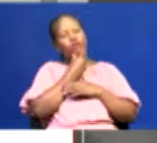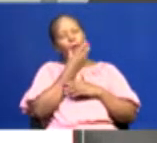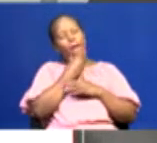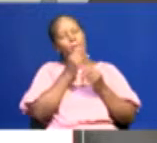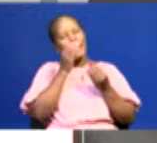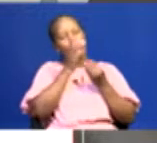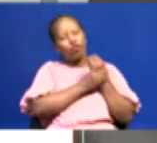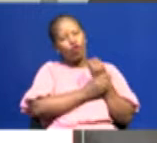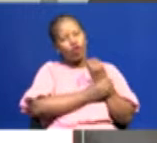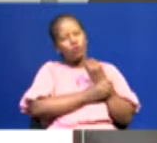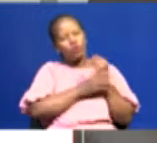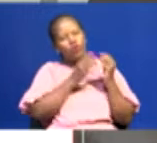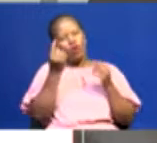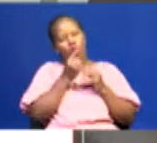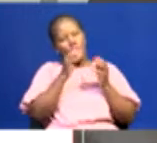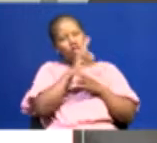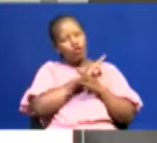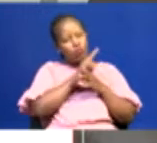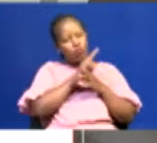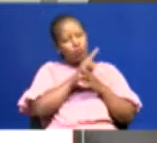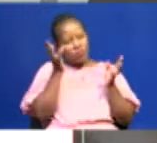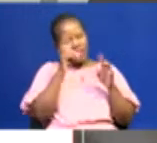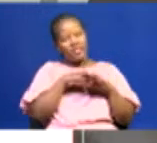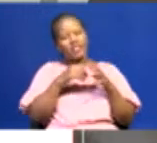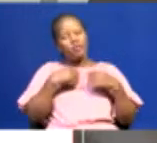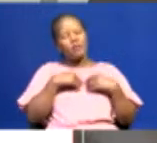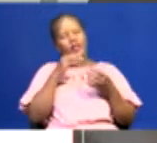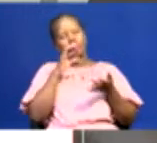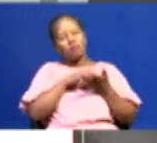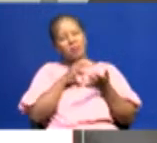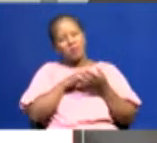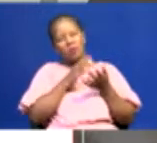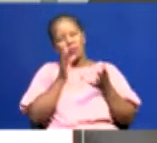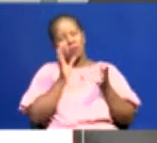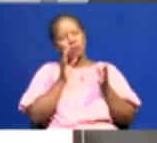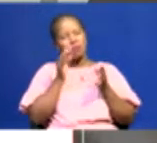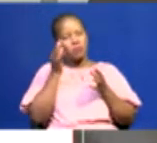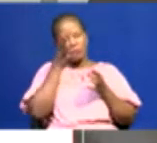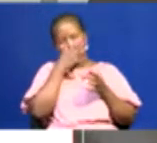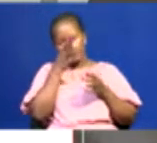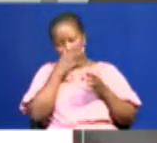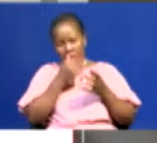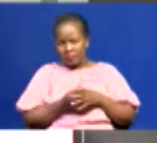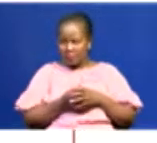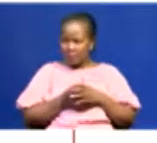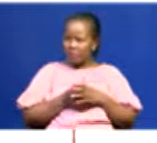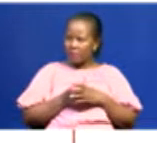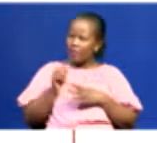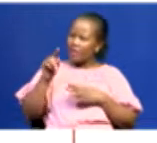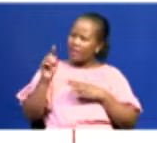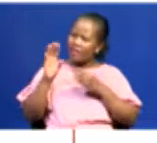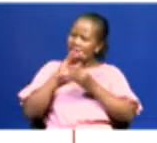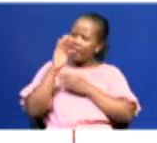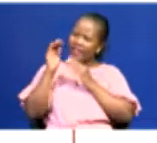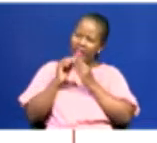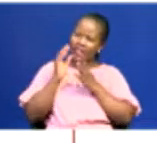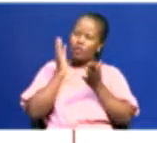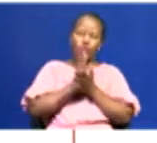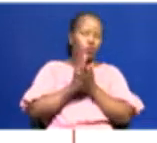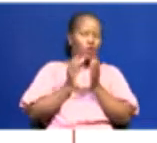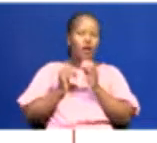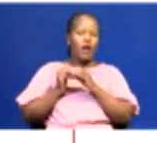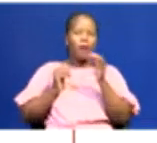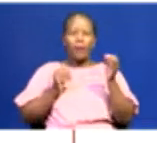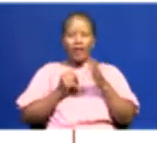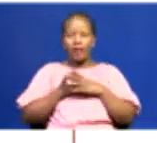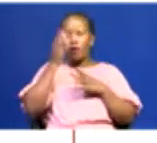or rather is perceived to be used when there's a case of infidelity? Yeah, and that is not entirely the case, because then there are